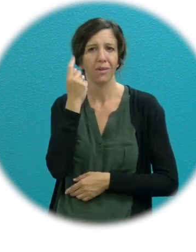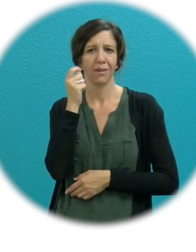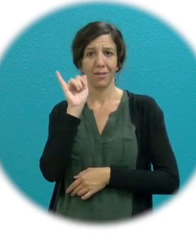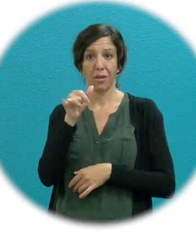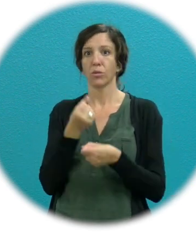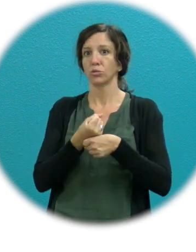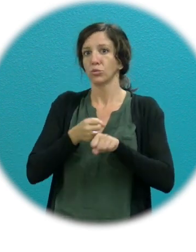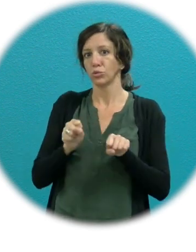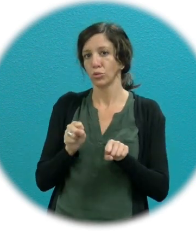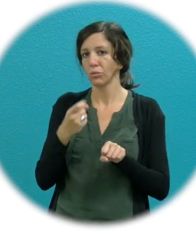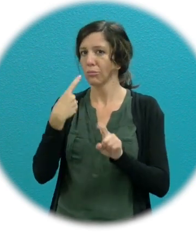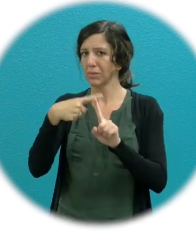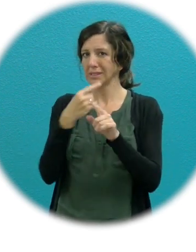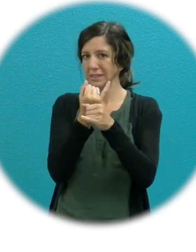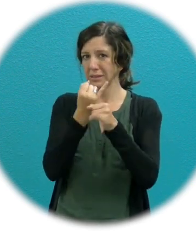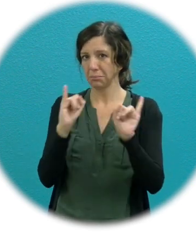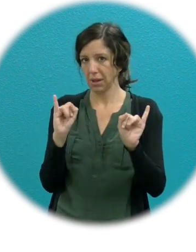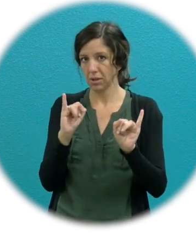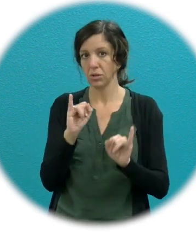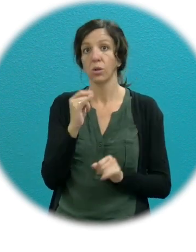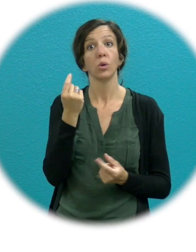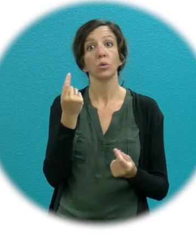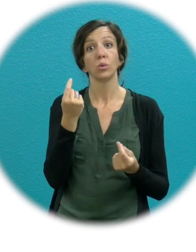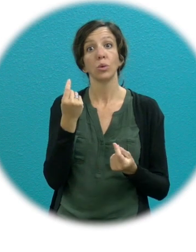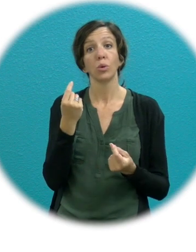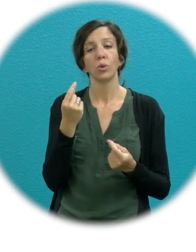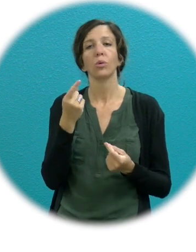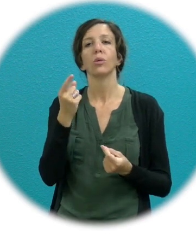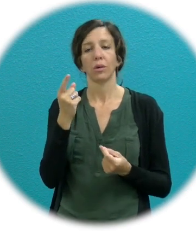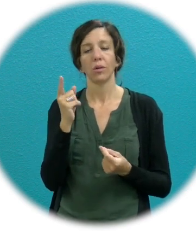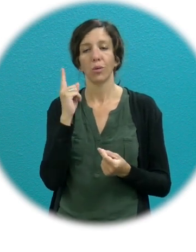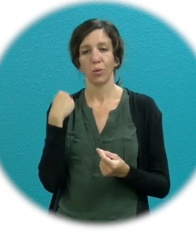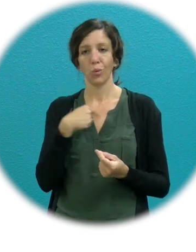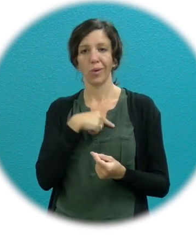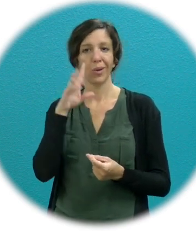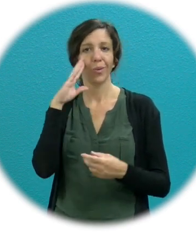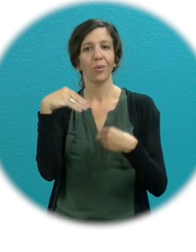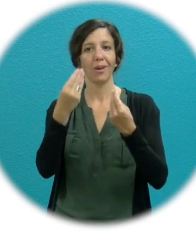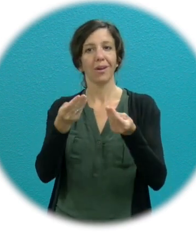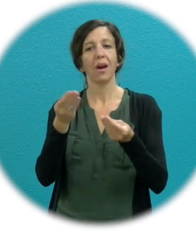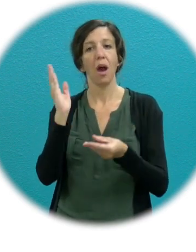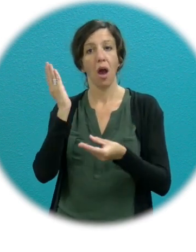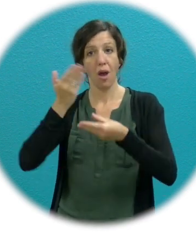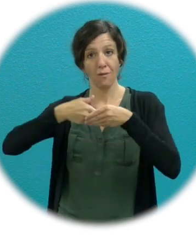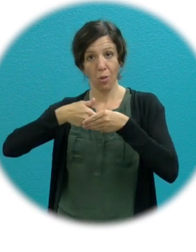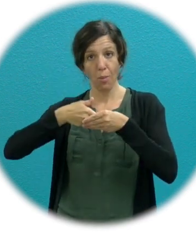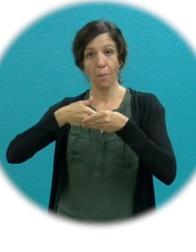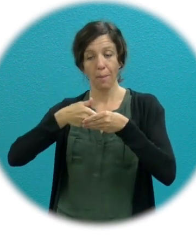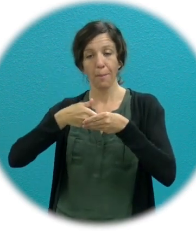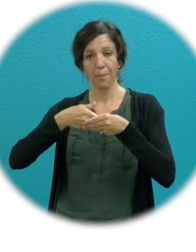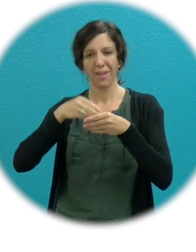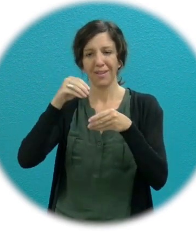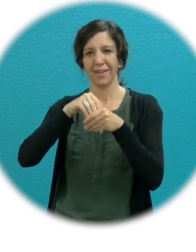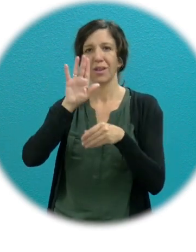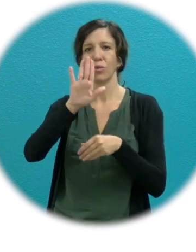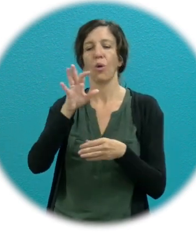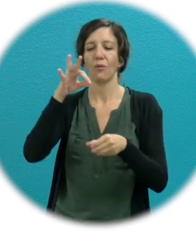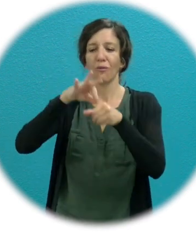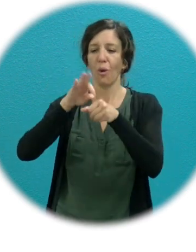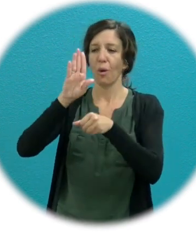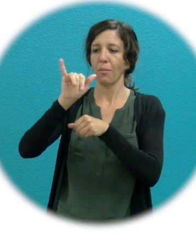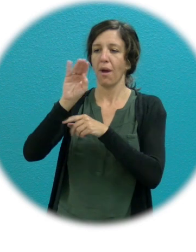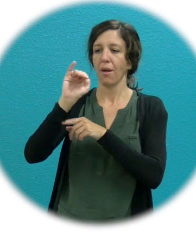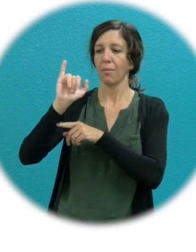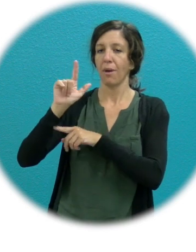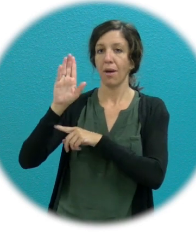independently. You may return it in an envelope that we have already provided in your vote by mail ballot. That's one way.